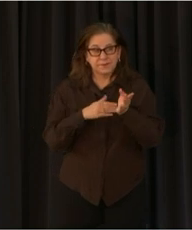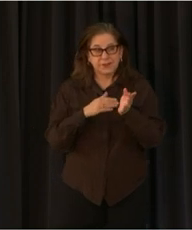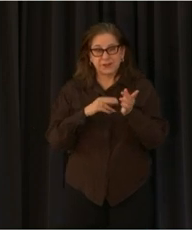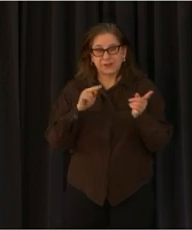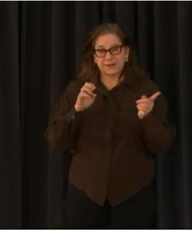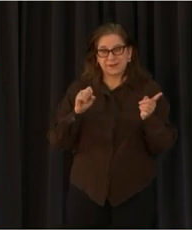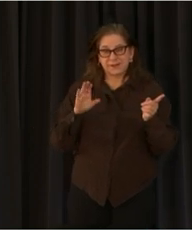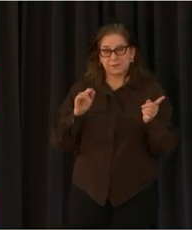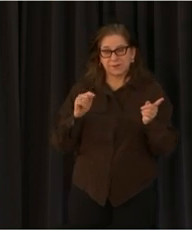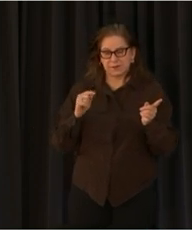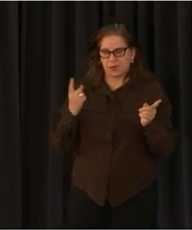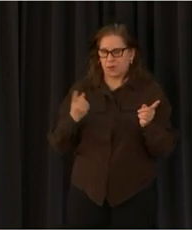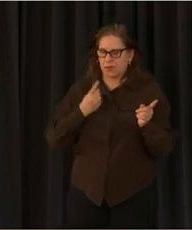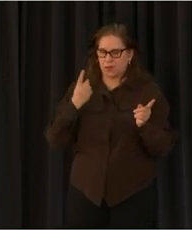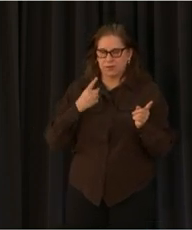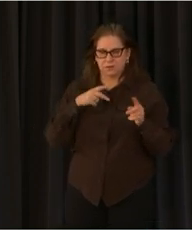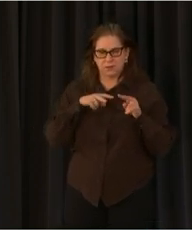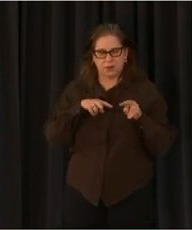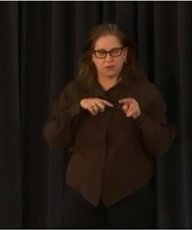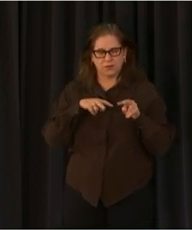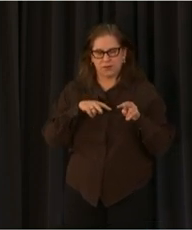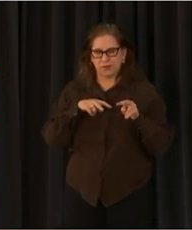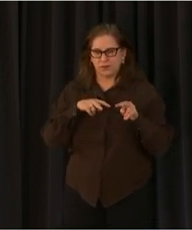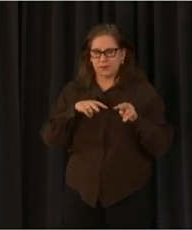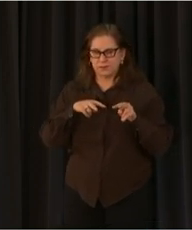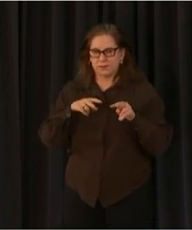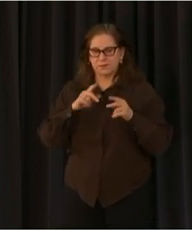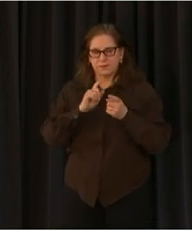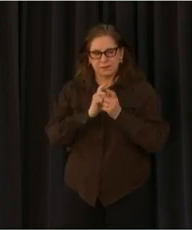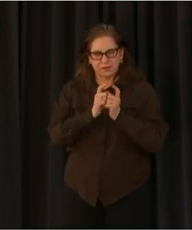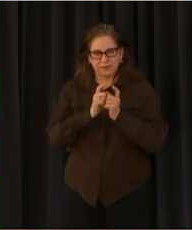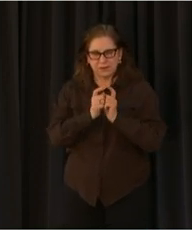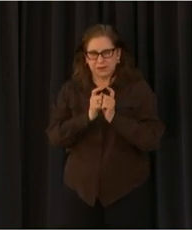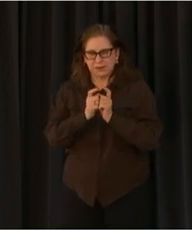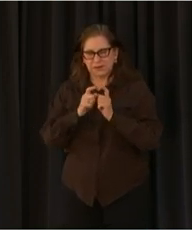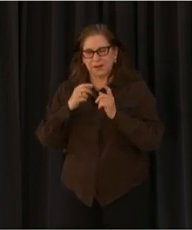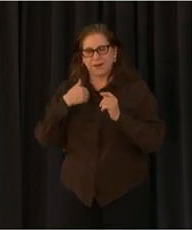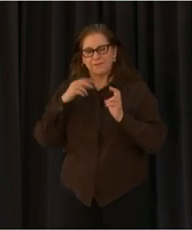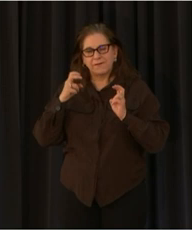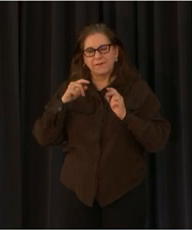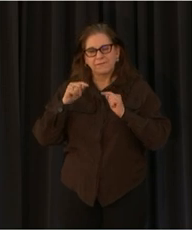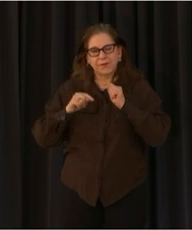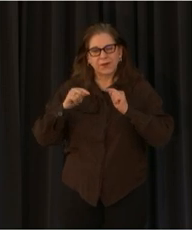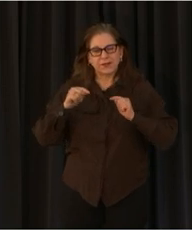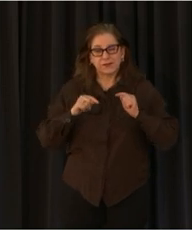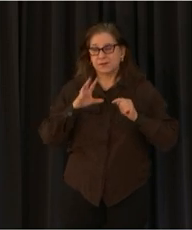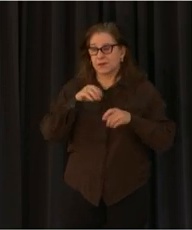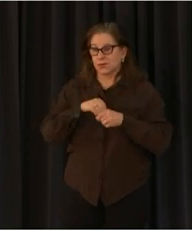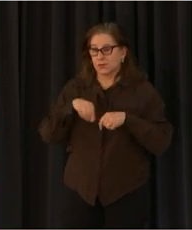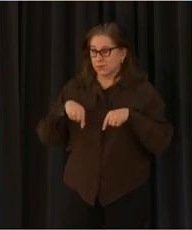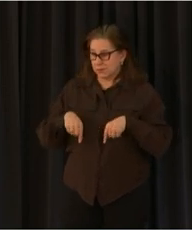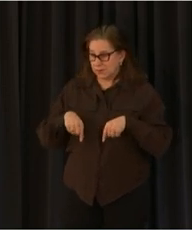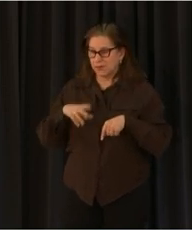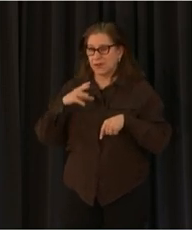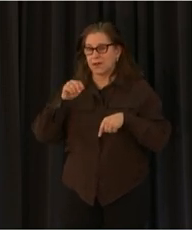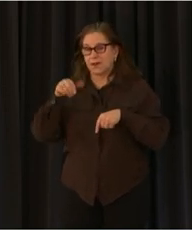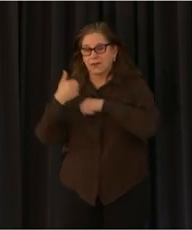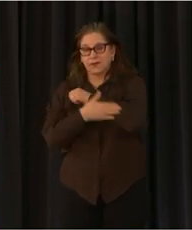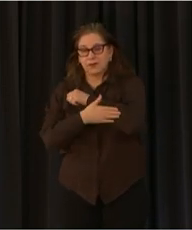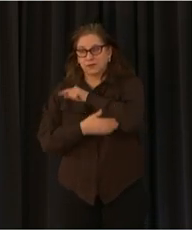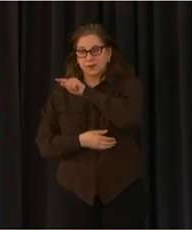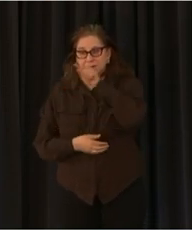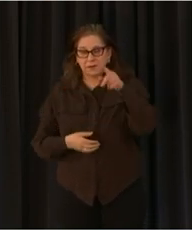noted, monitoring the variants that persist in our country and indeed in